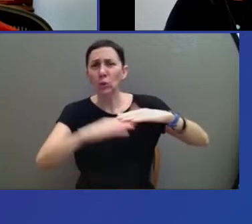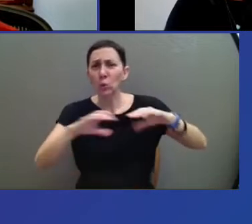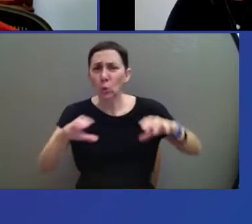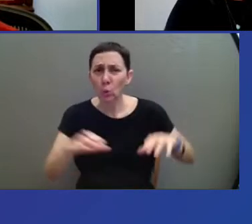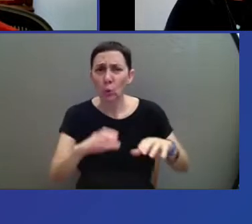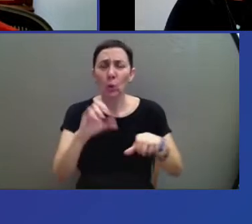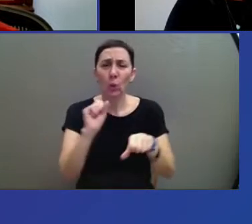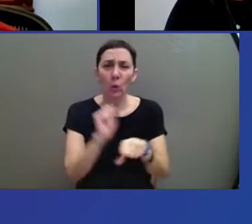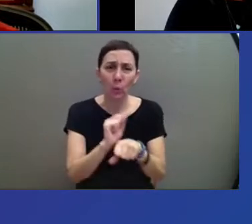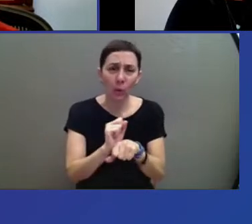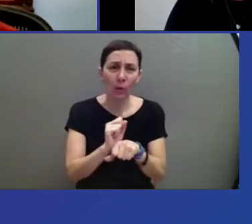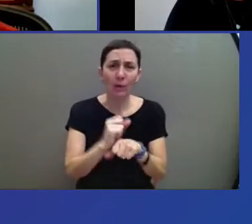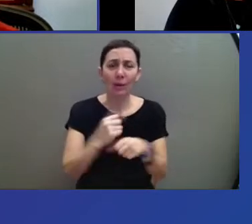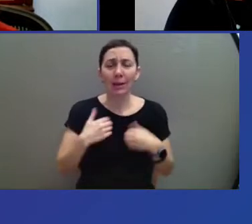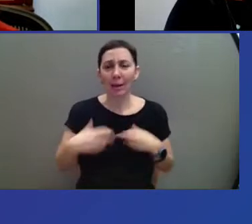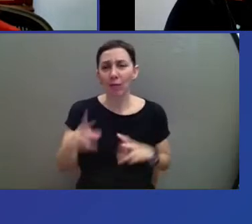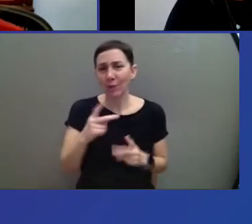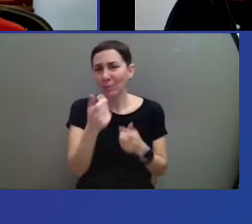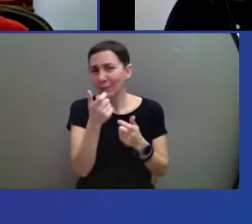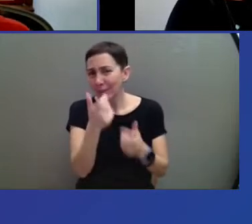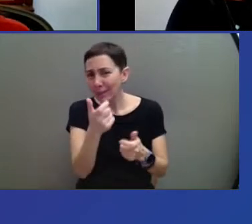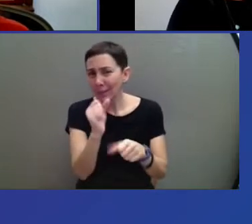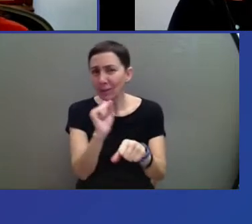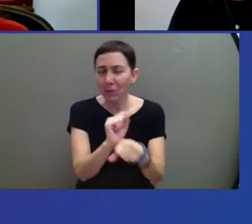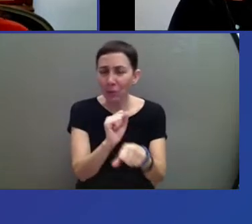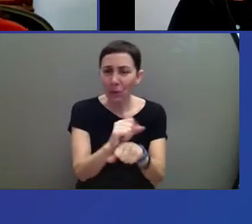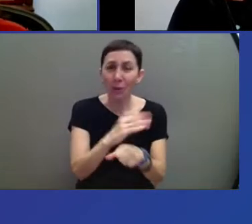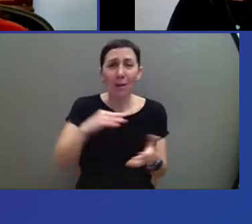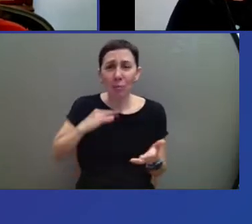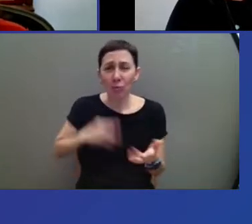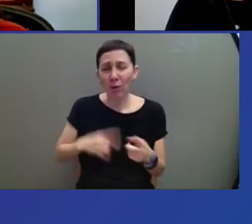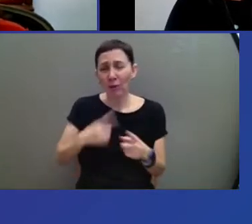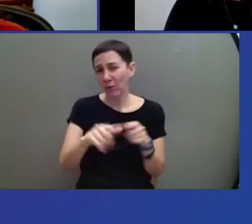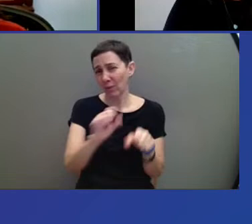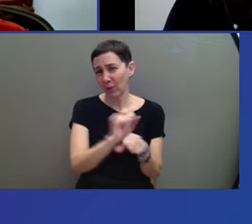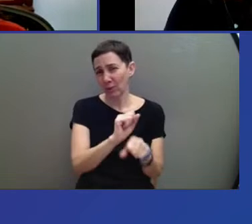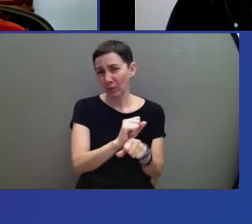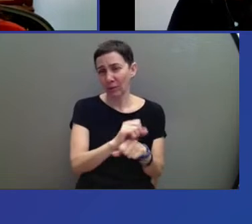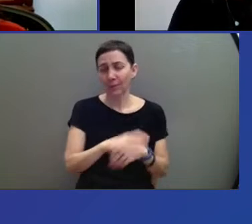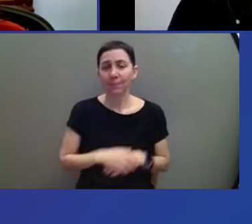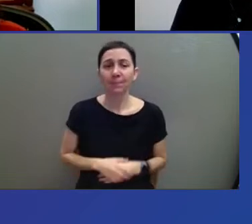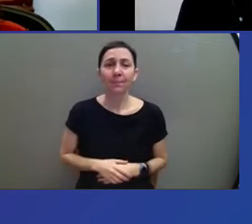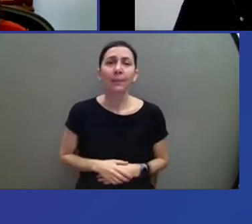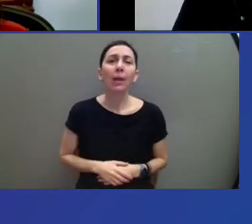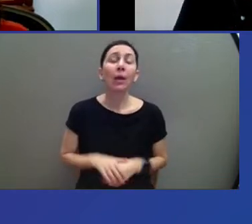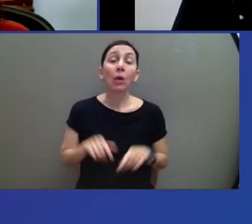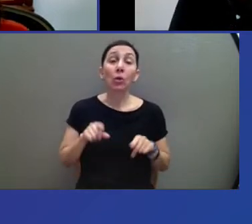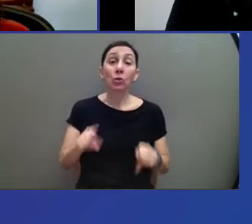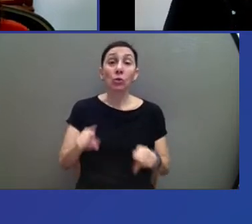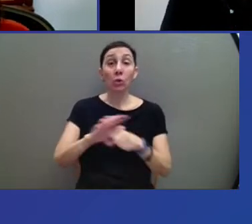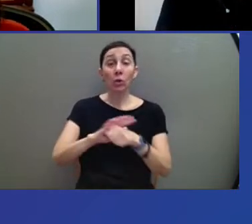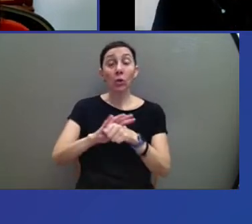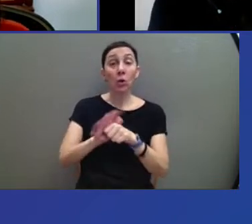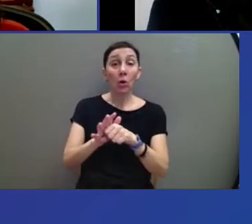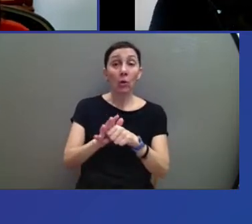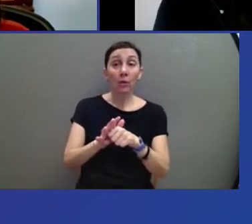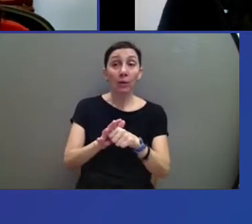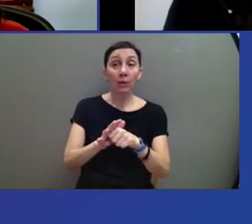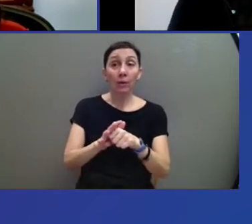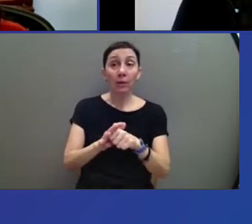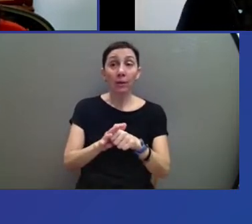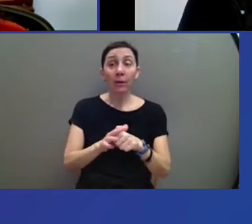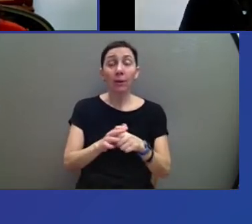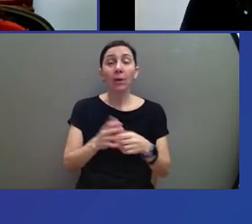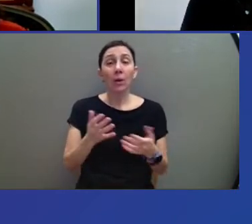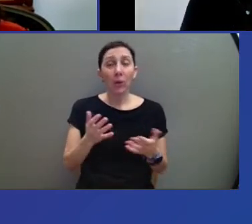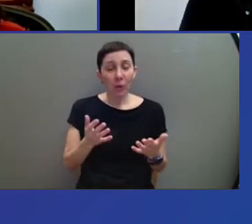and capitalized. And so I think with COVID, we all found ourselves in a situation where, okay, living wages